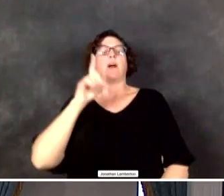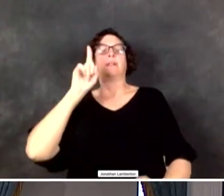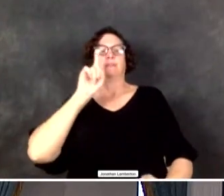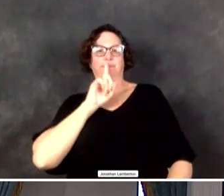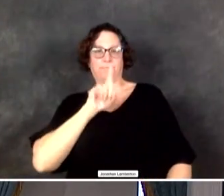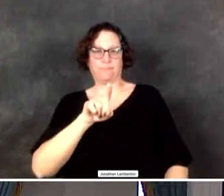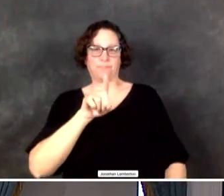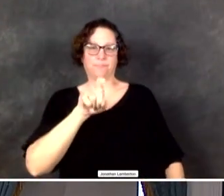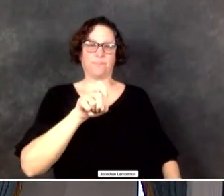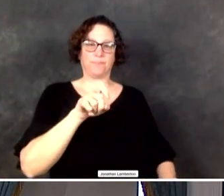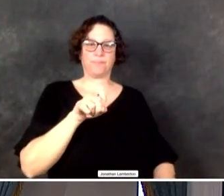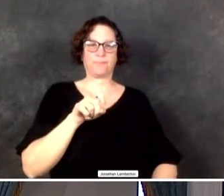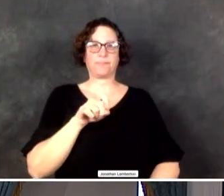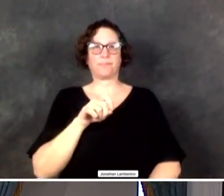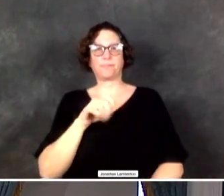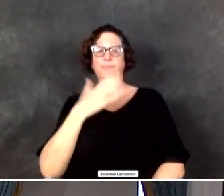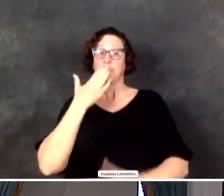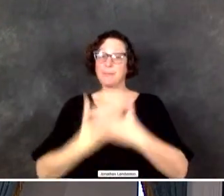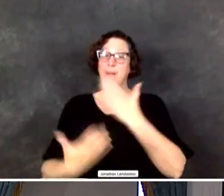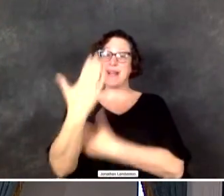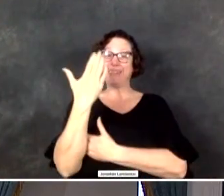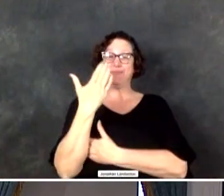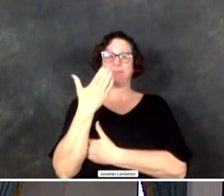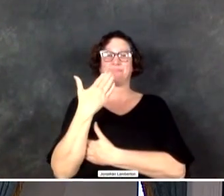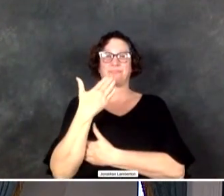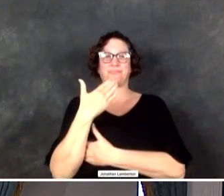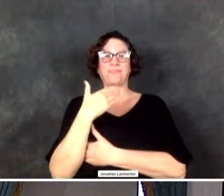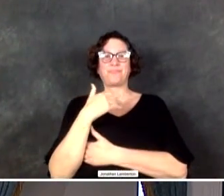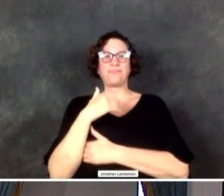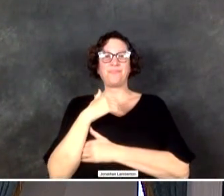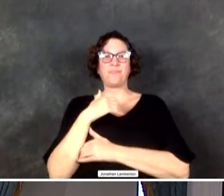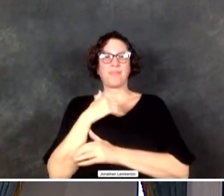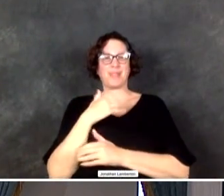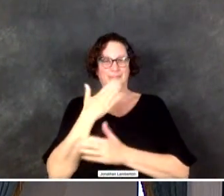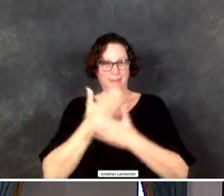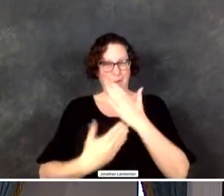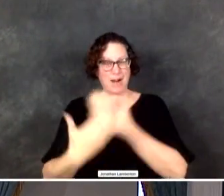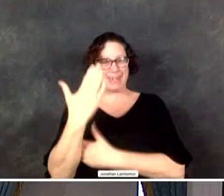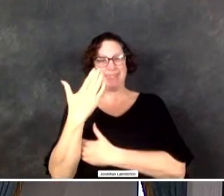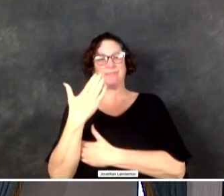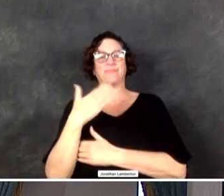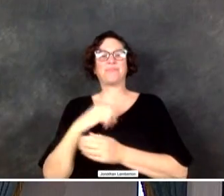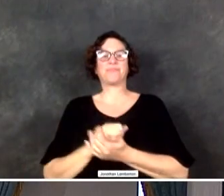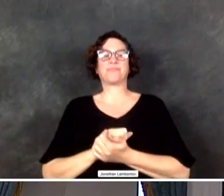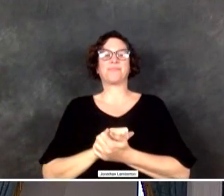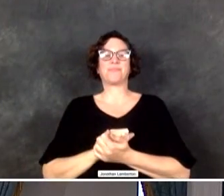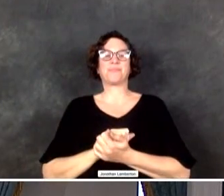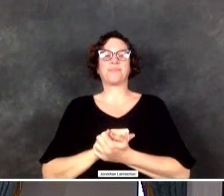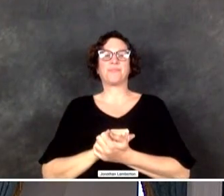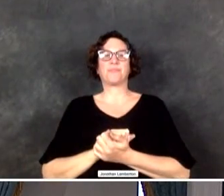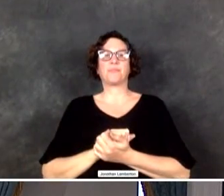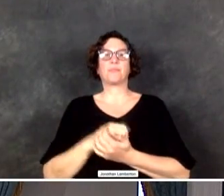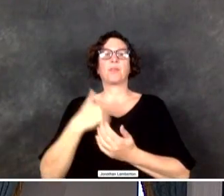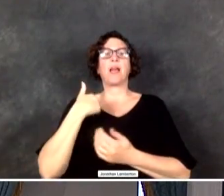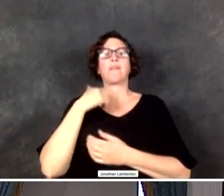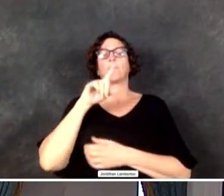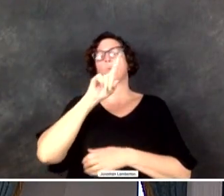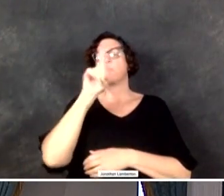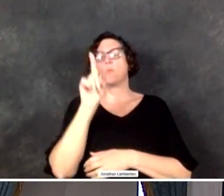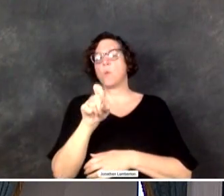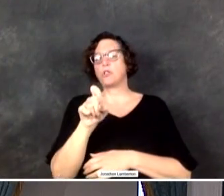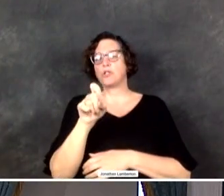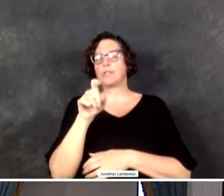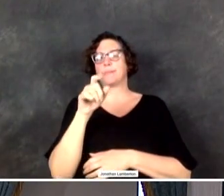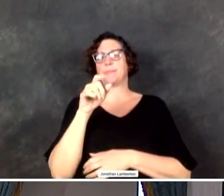Good morning, Miles. I'm happy to be back here. Just a question about how do you envision, and the